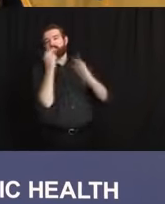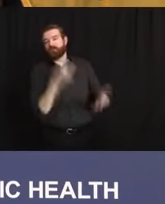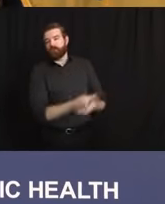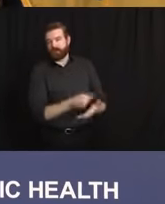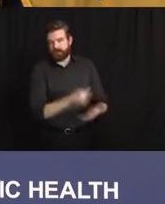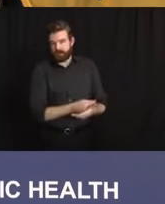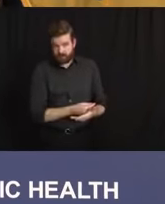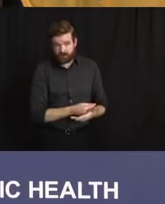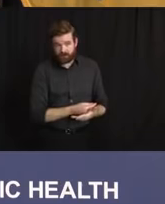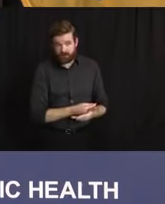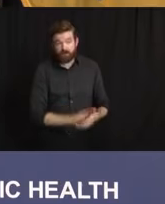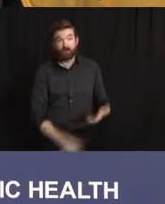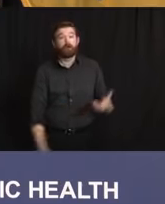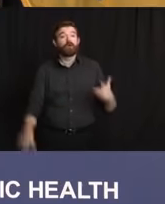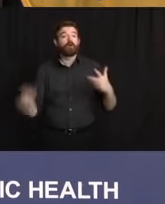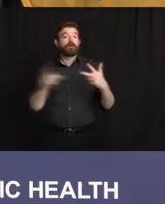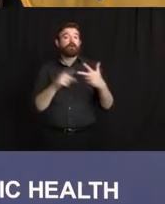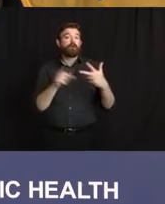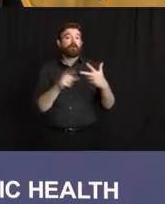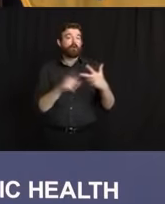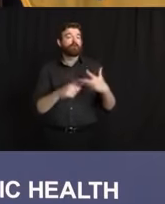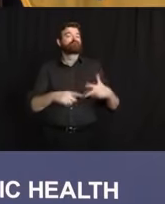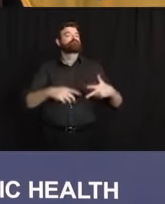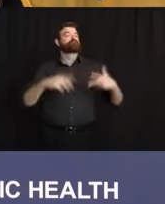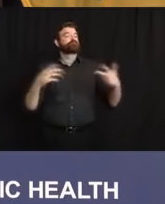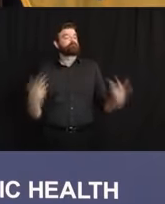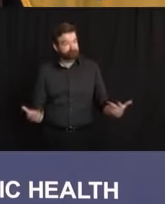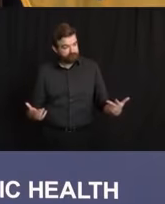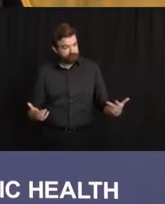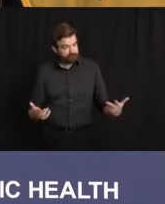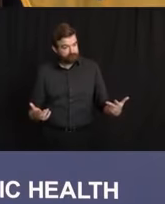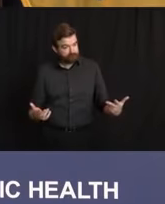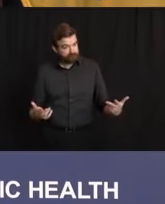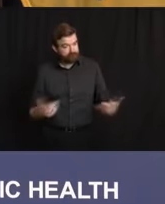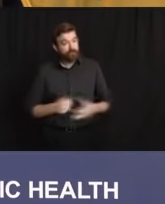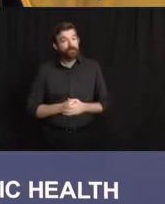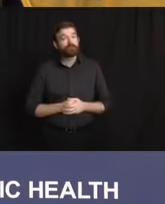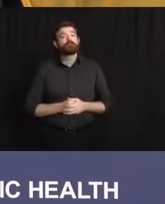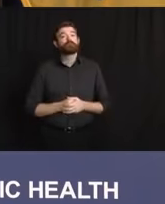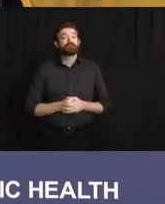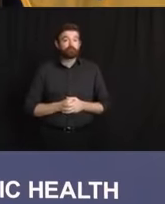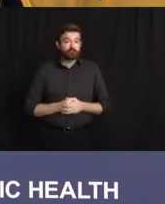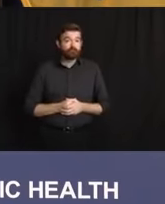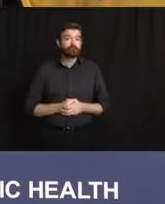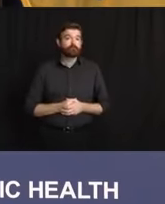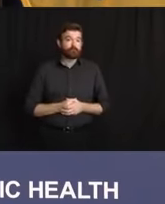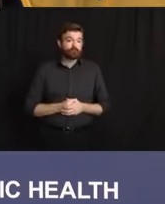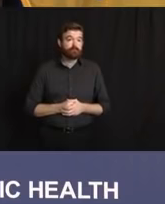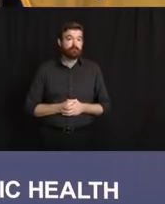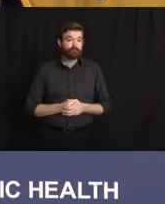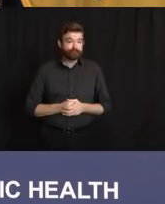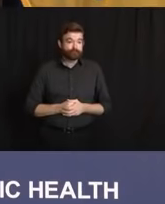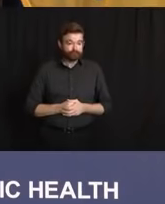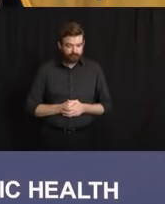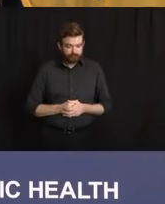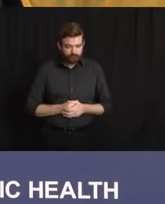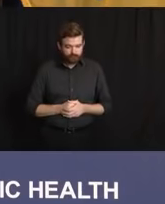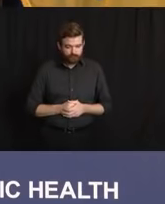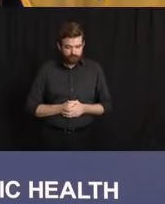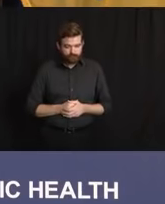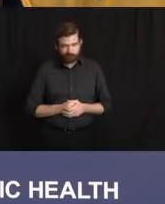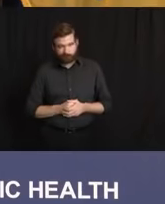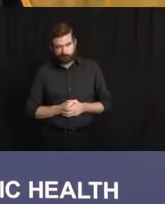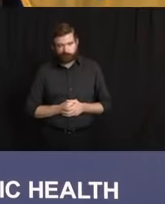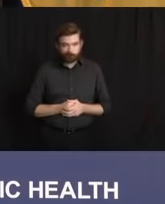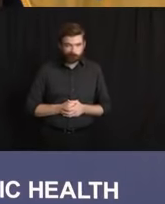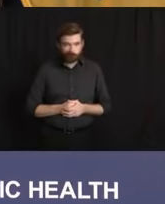on your third question. In the sense, I'll probably say yes. We made we won a